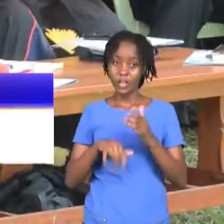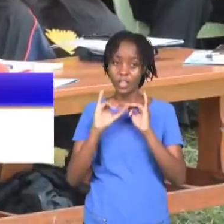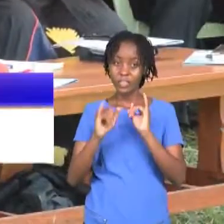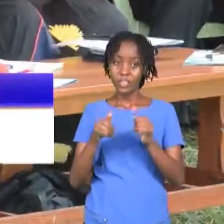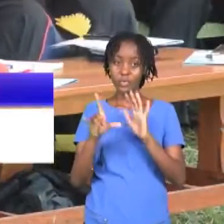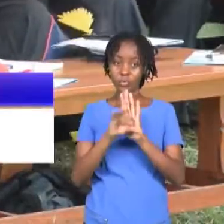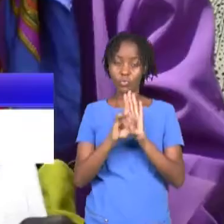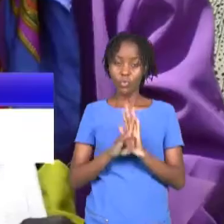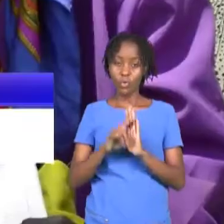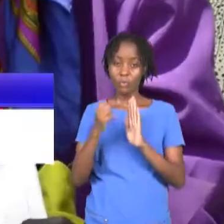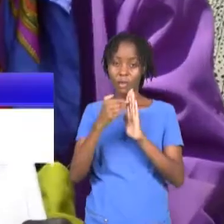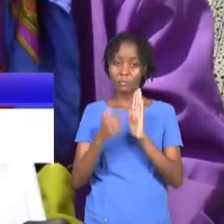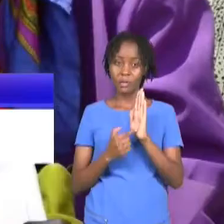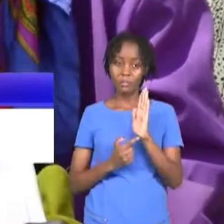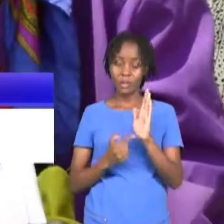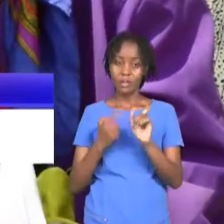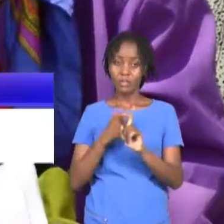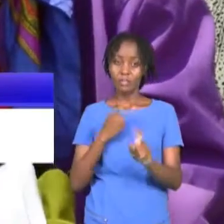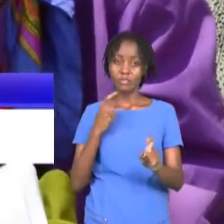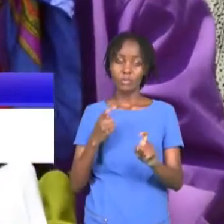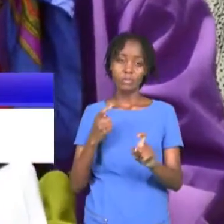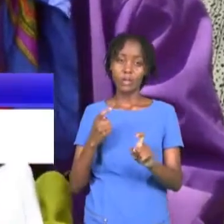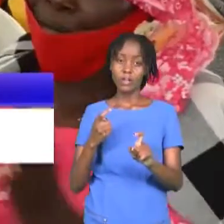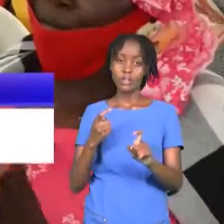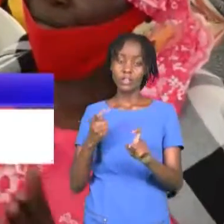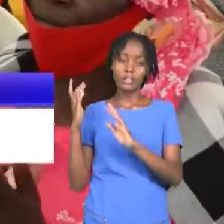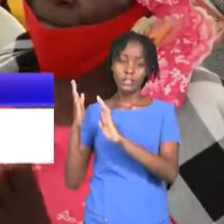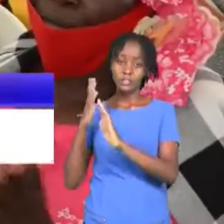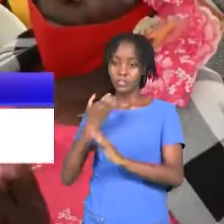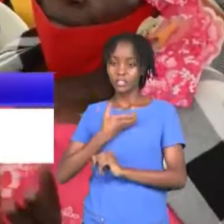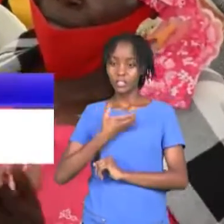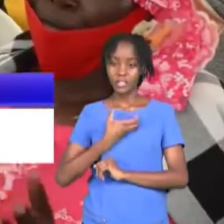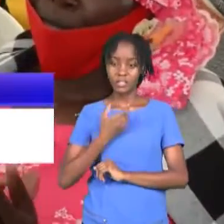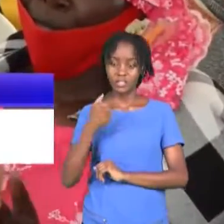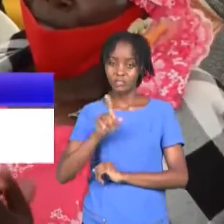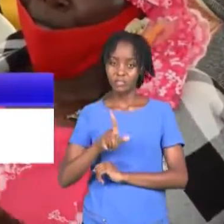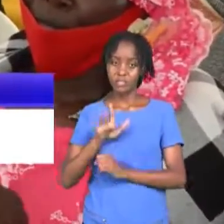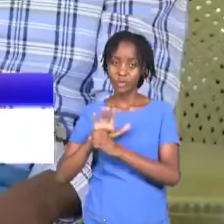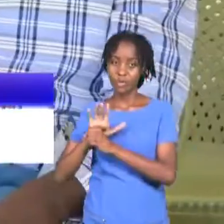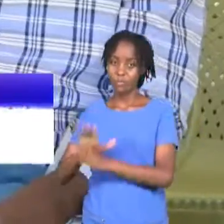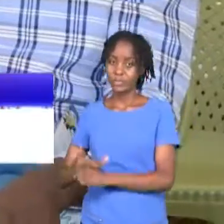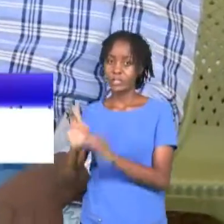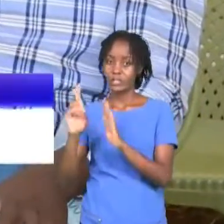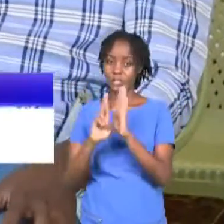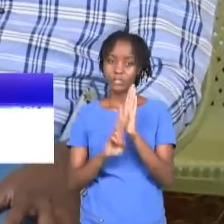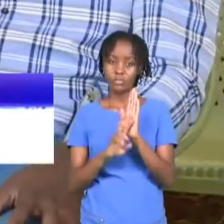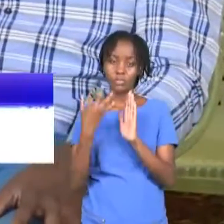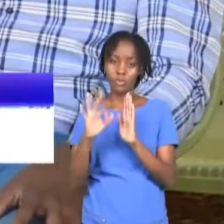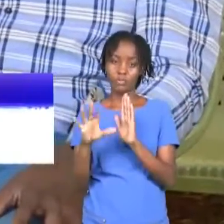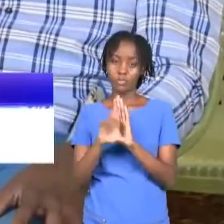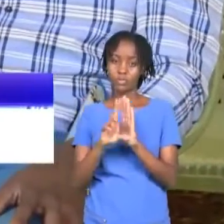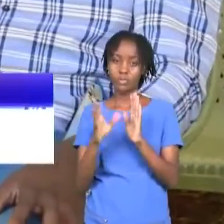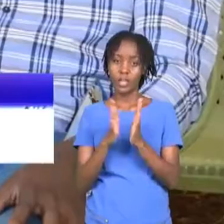by National Security Council in regard to public meetings are meant to undermine the rule of law and the